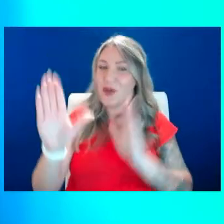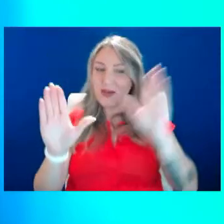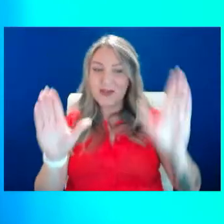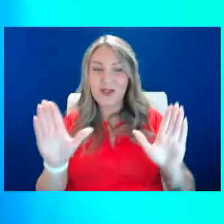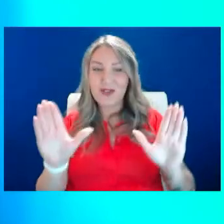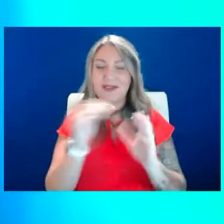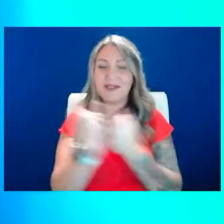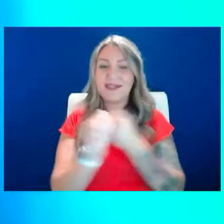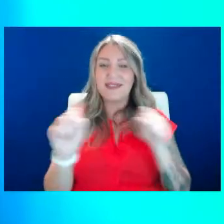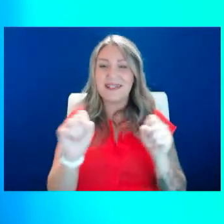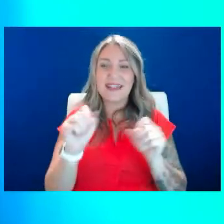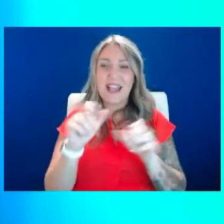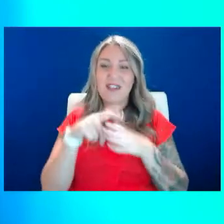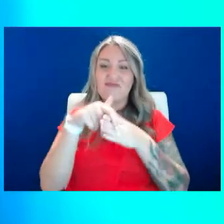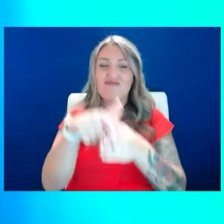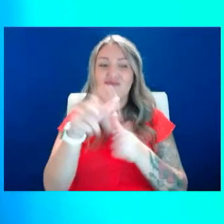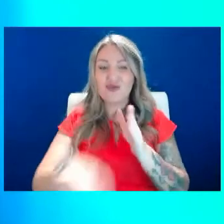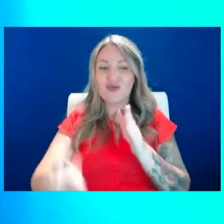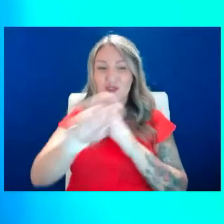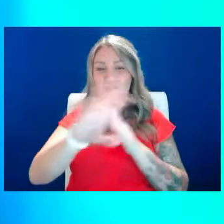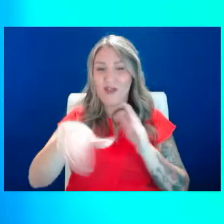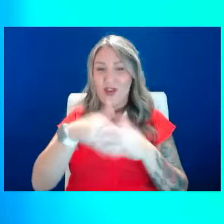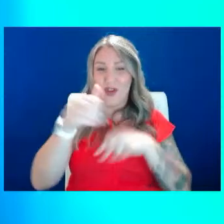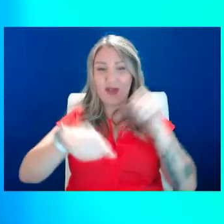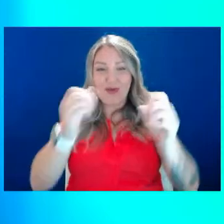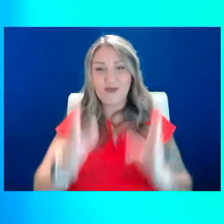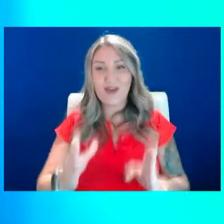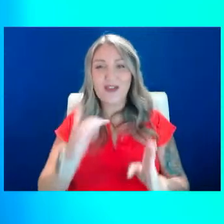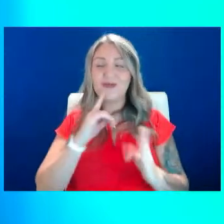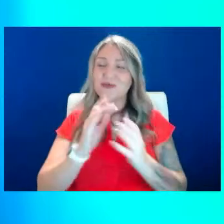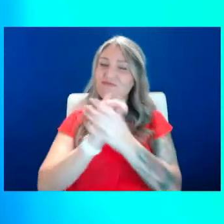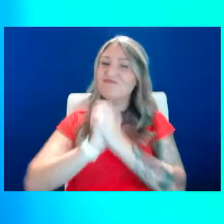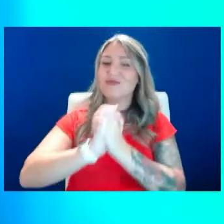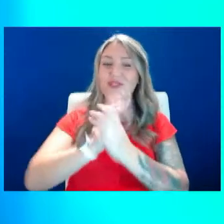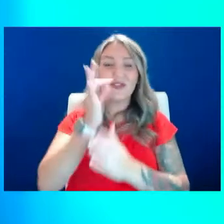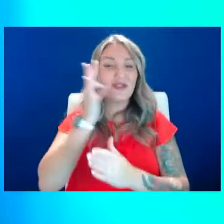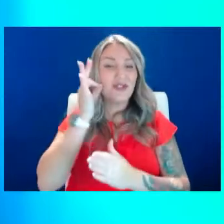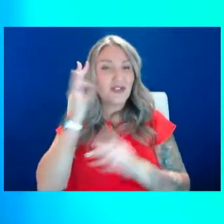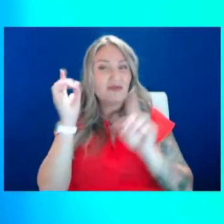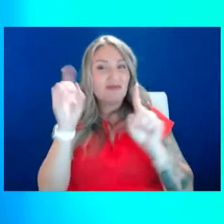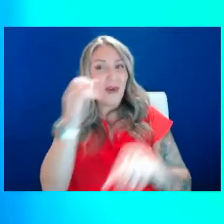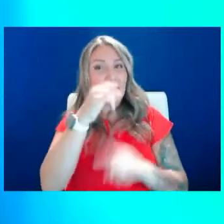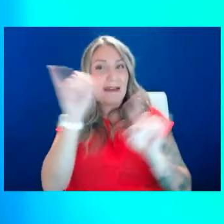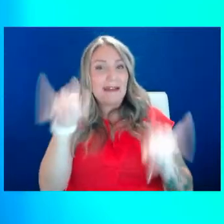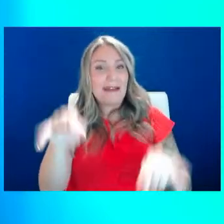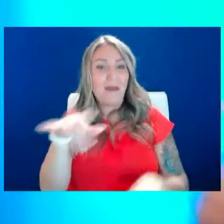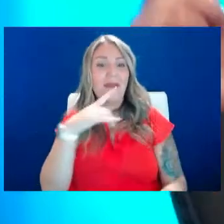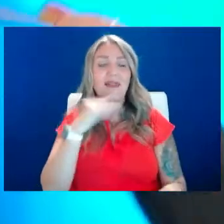those riders as they head across country. We cheer on the Chiefs as they head to Indianapolis this Sunday. Everyone have a